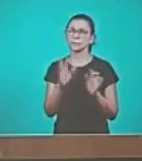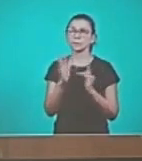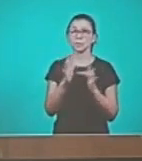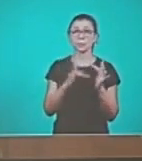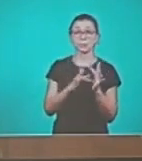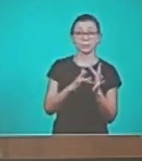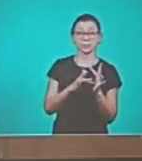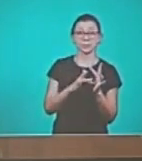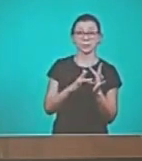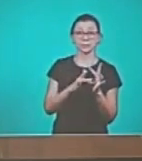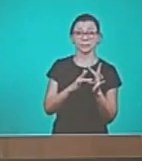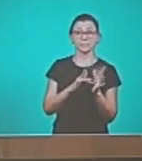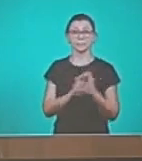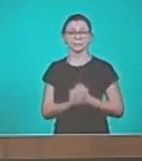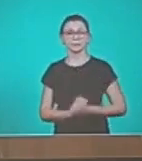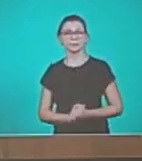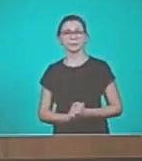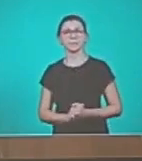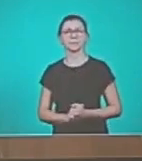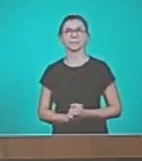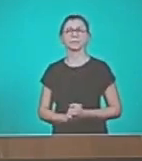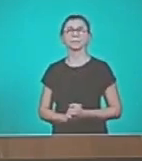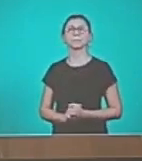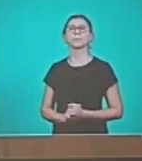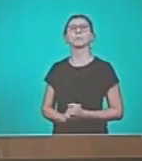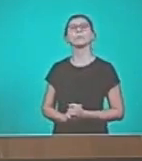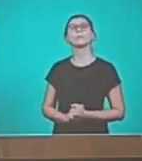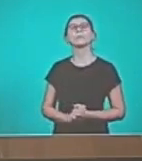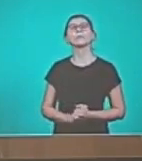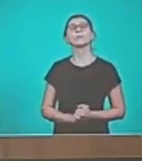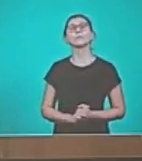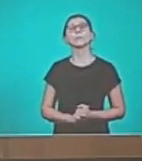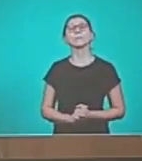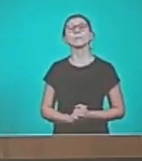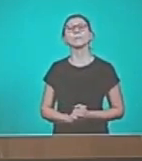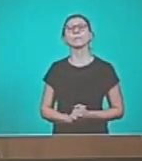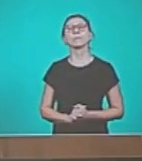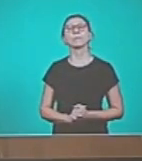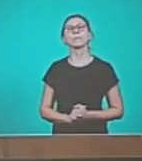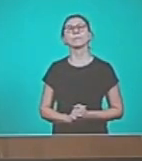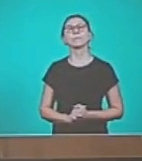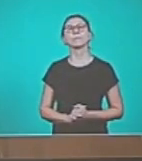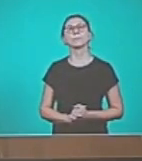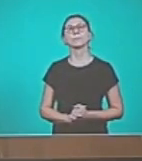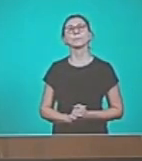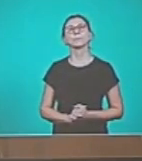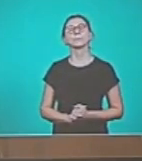speaking about Jesus. And it says, and look at this, the text says,